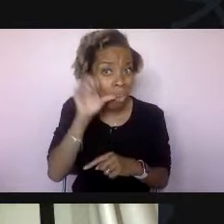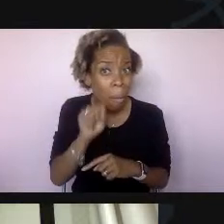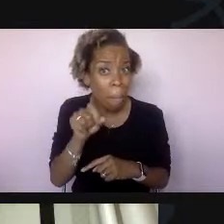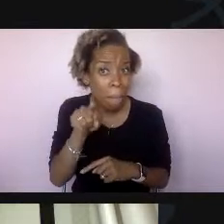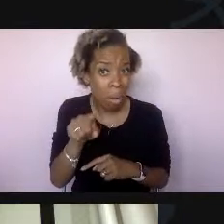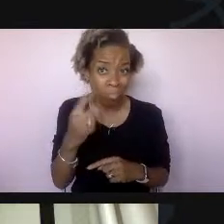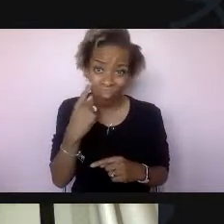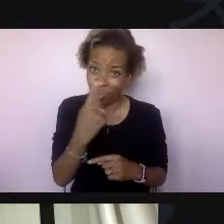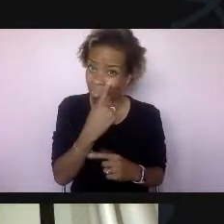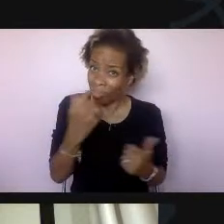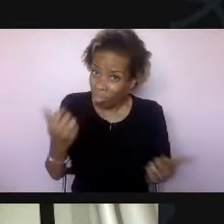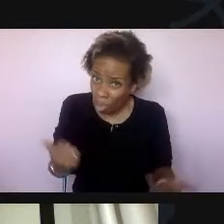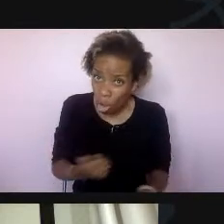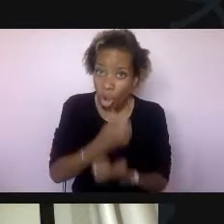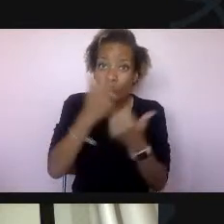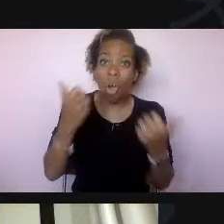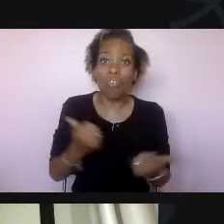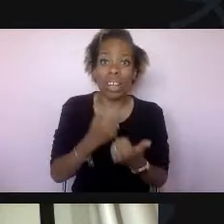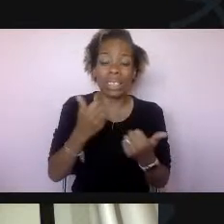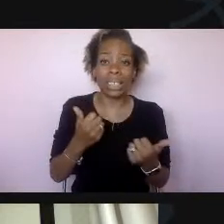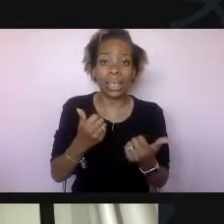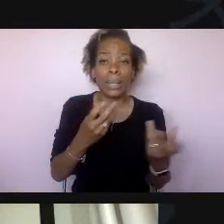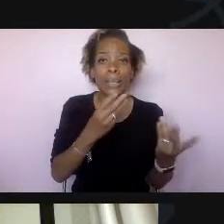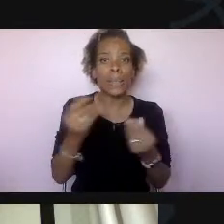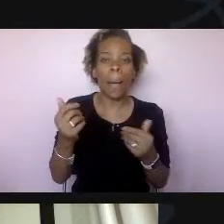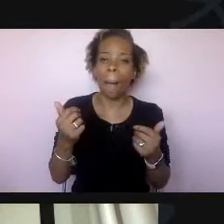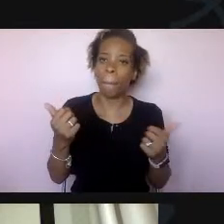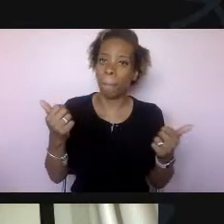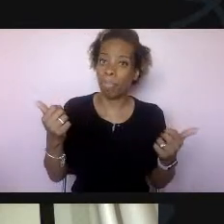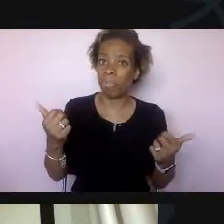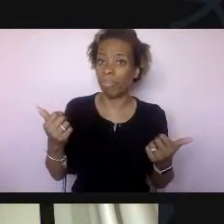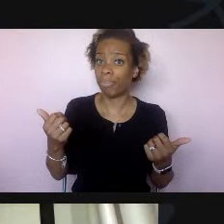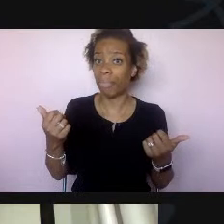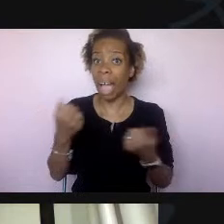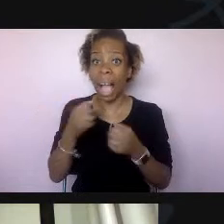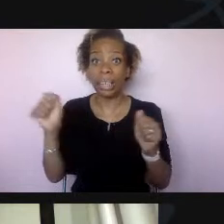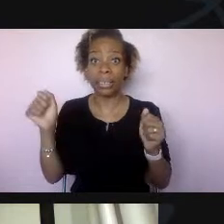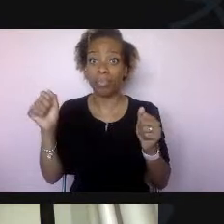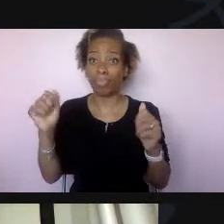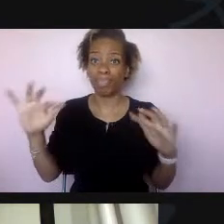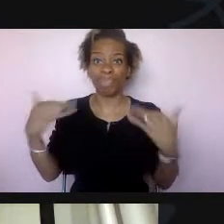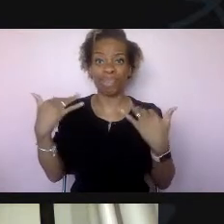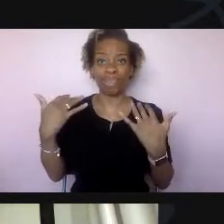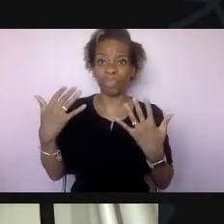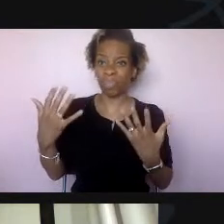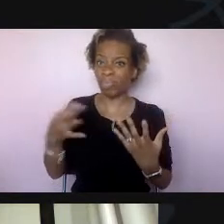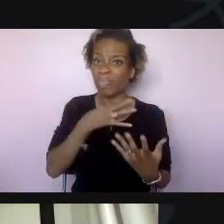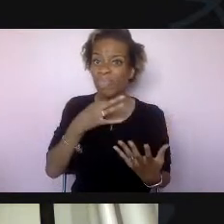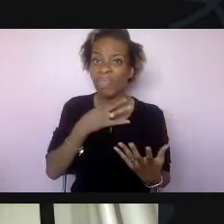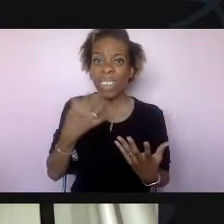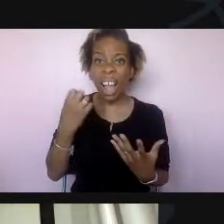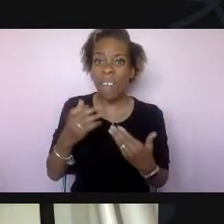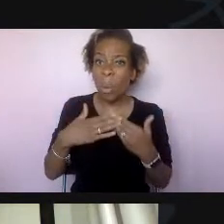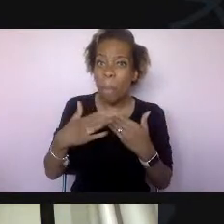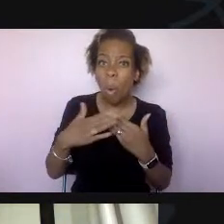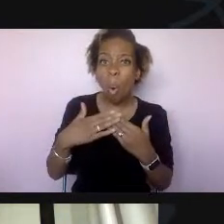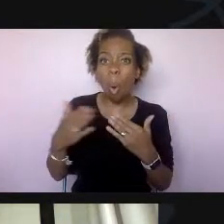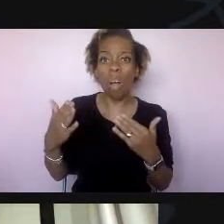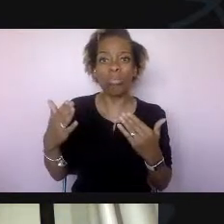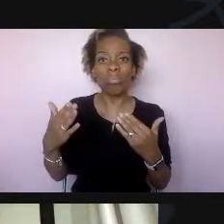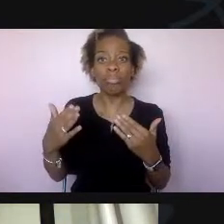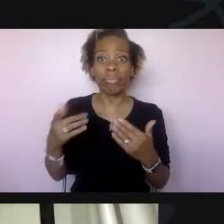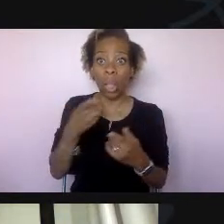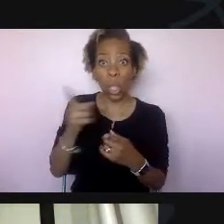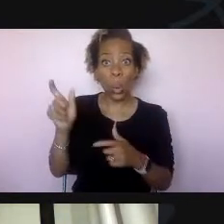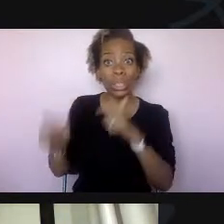others, people who have disproportionately been exposed perhaps to the pandemic amongst Black and minority ethnic workers, and